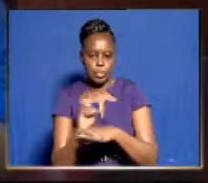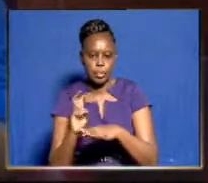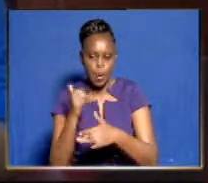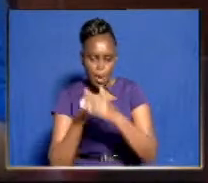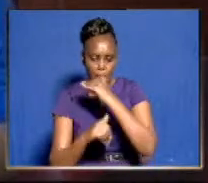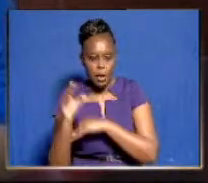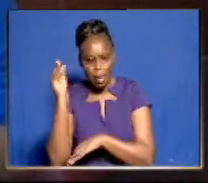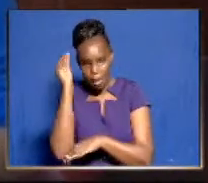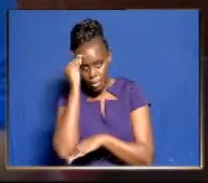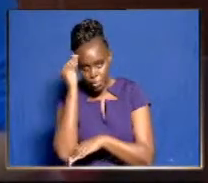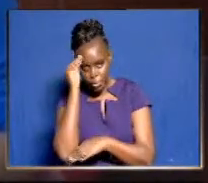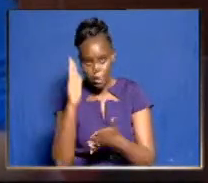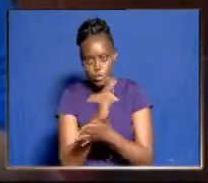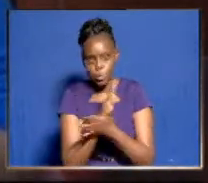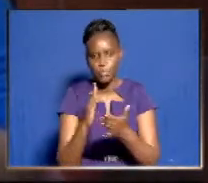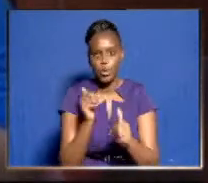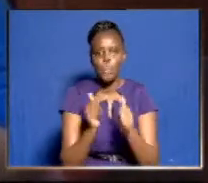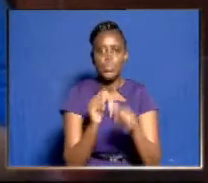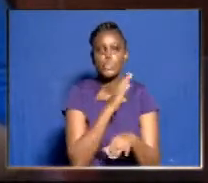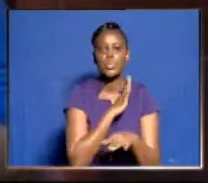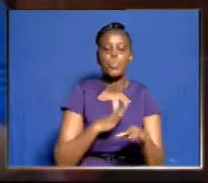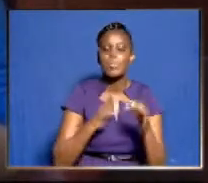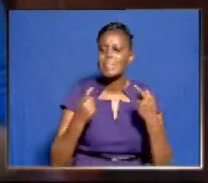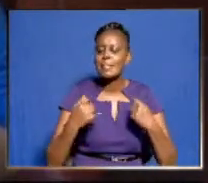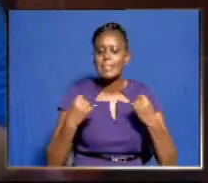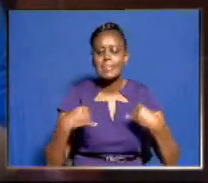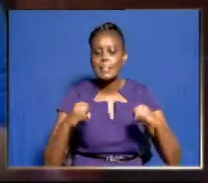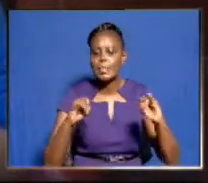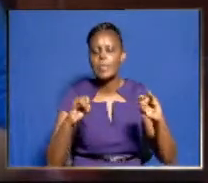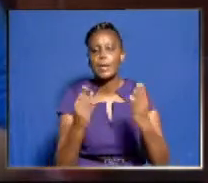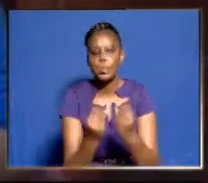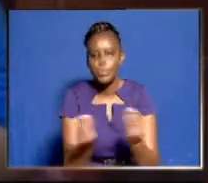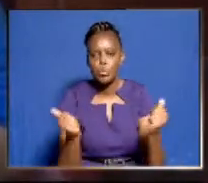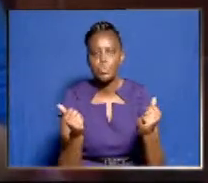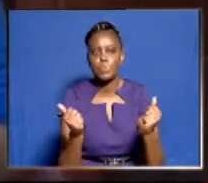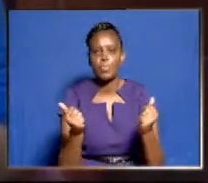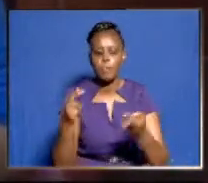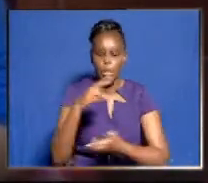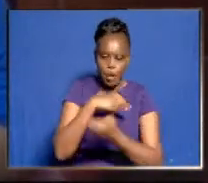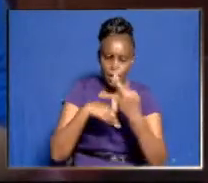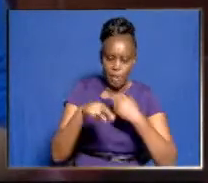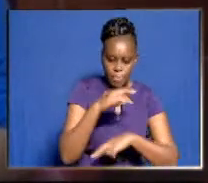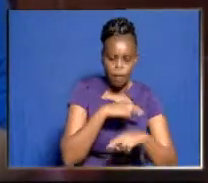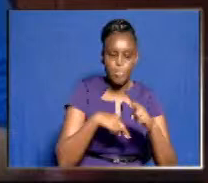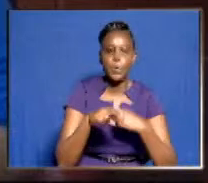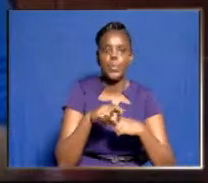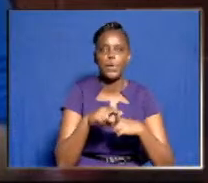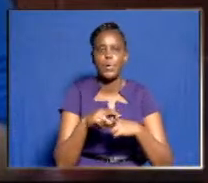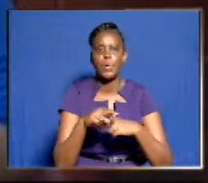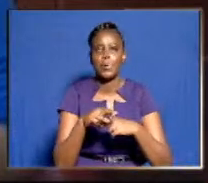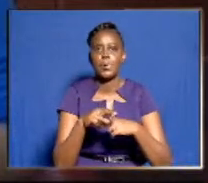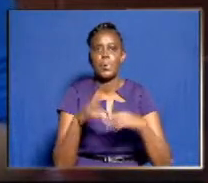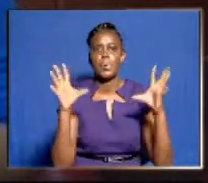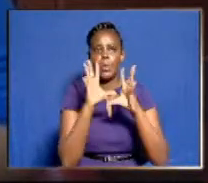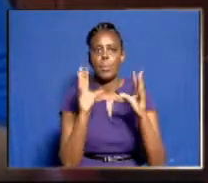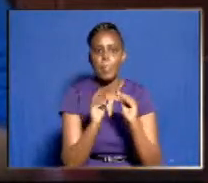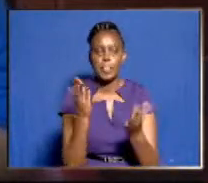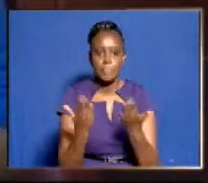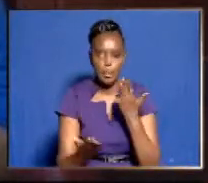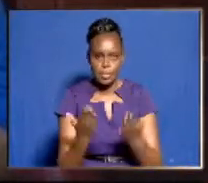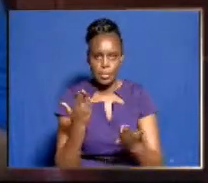sector and which the committee tried to address in its review of the budget